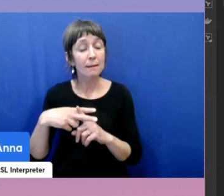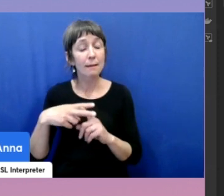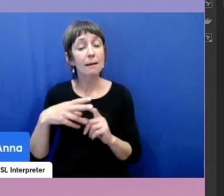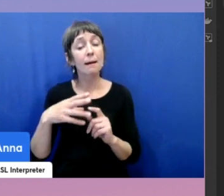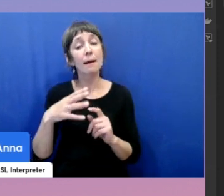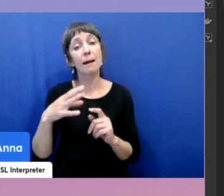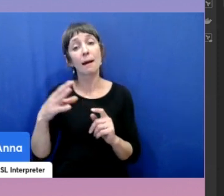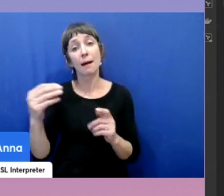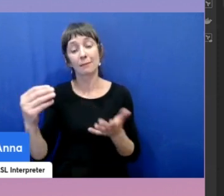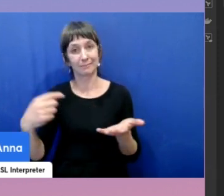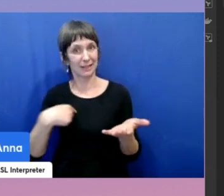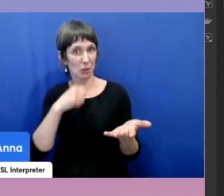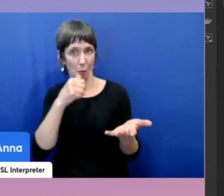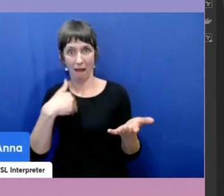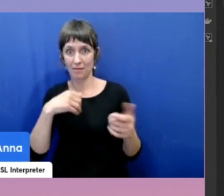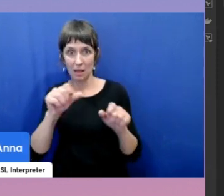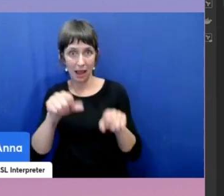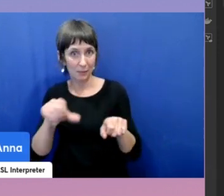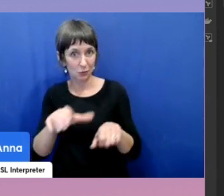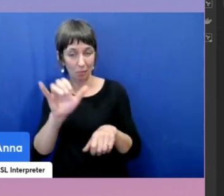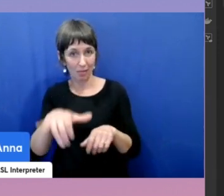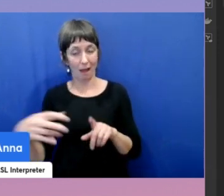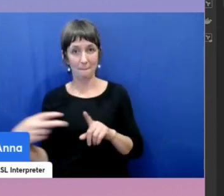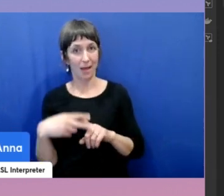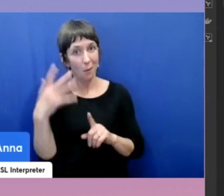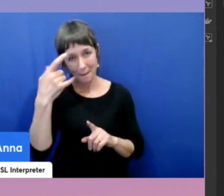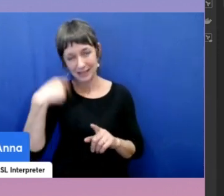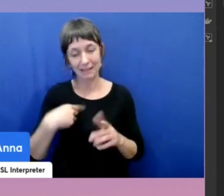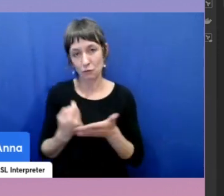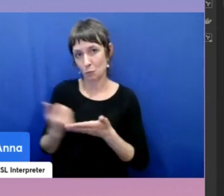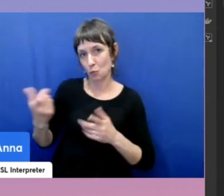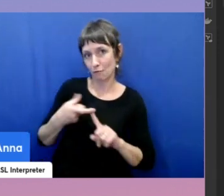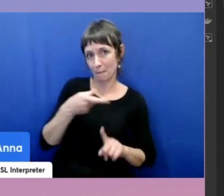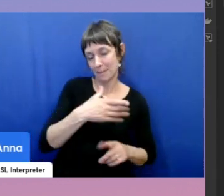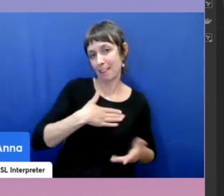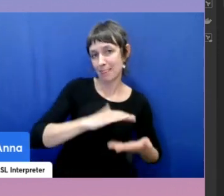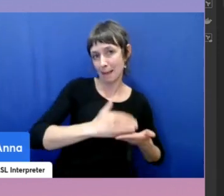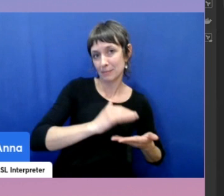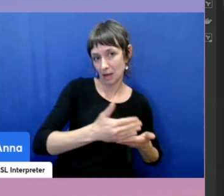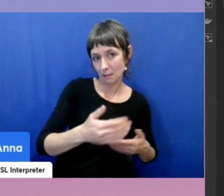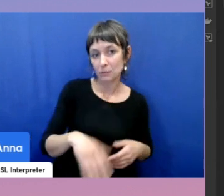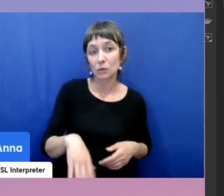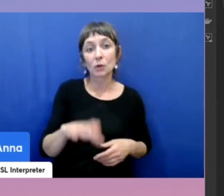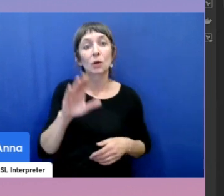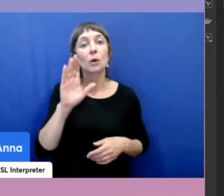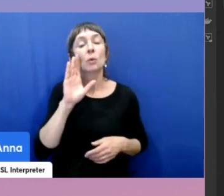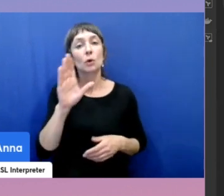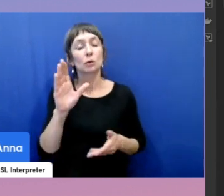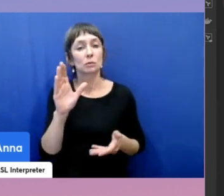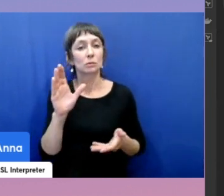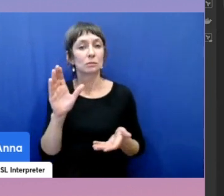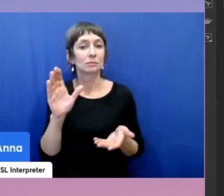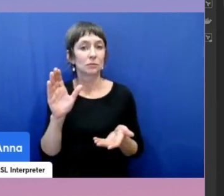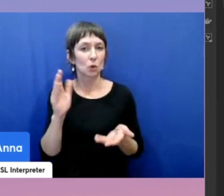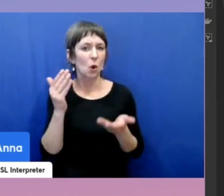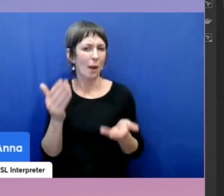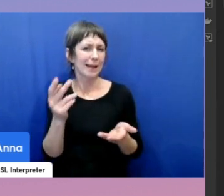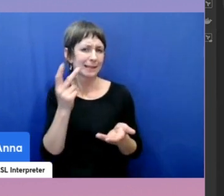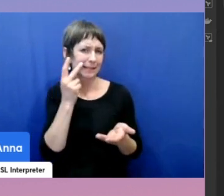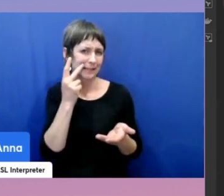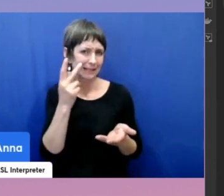I don't have the capability to make that apply because I've removed that from my laptop. So I'm going to just do a Terraform apply and see what Terraform